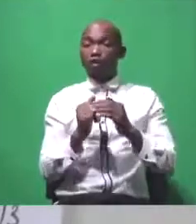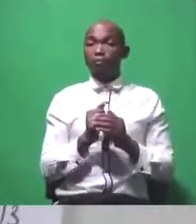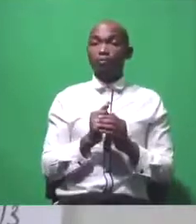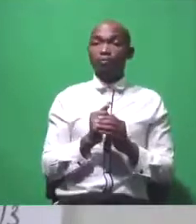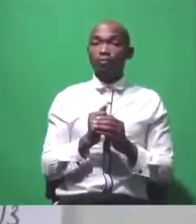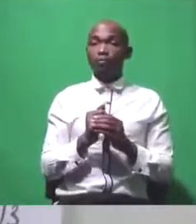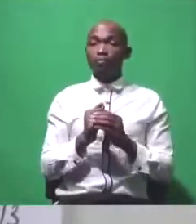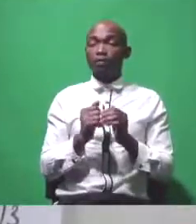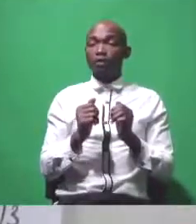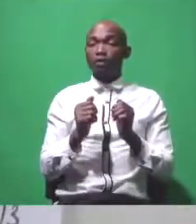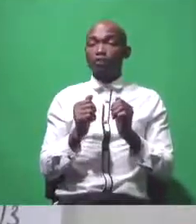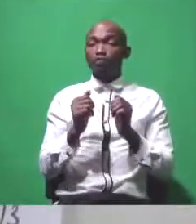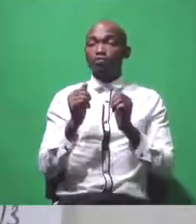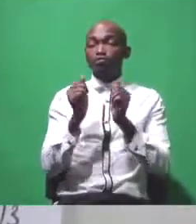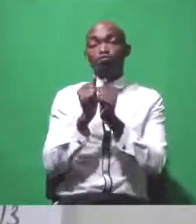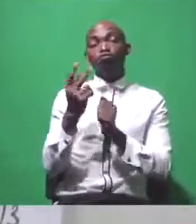over 12.